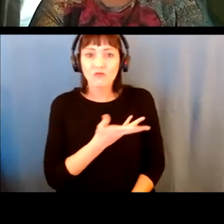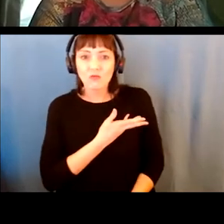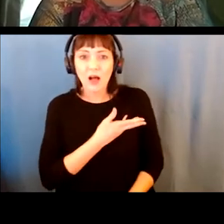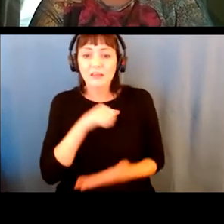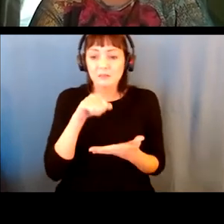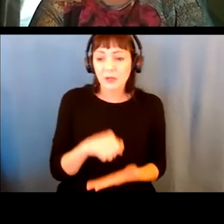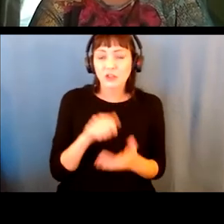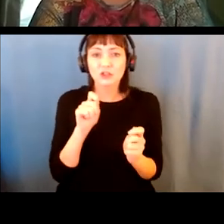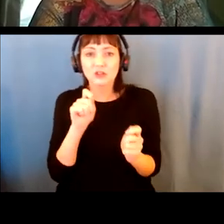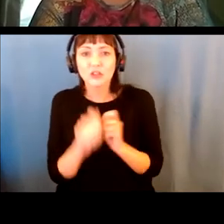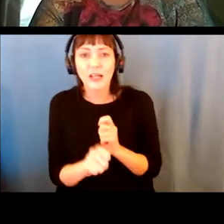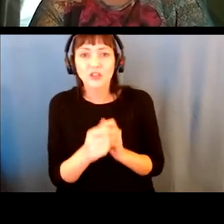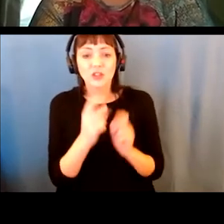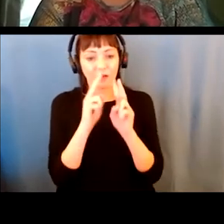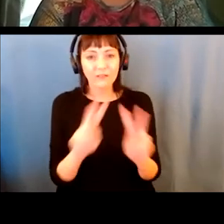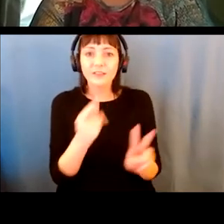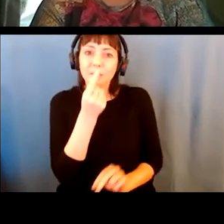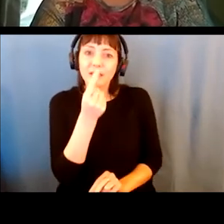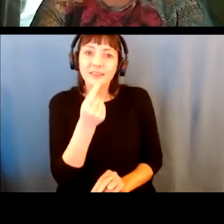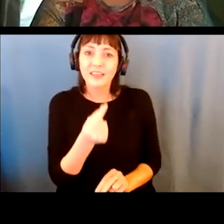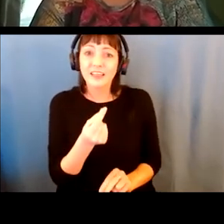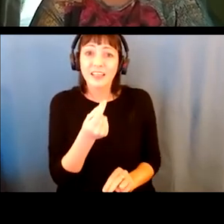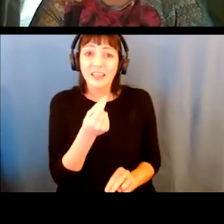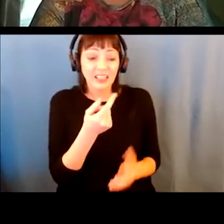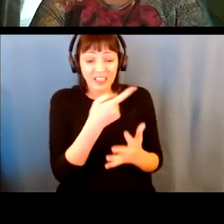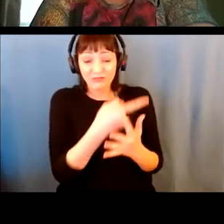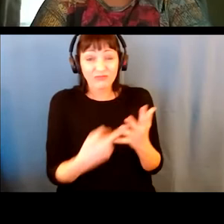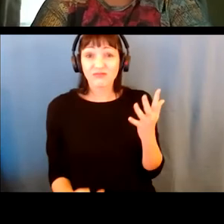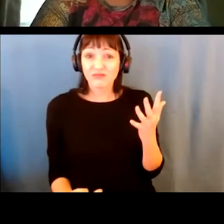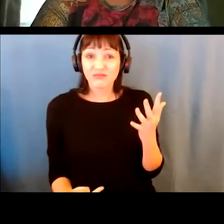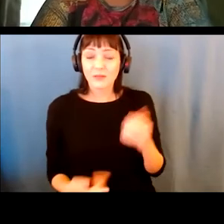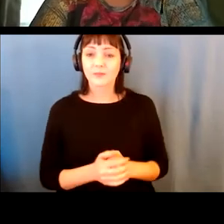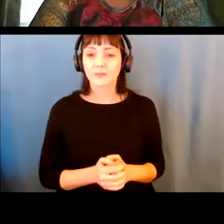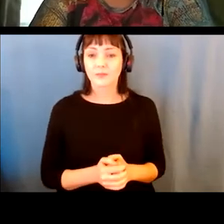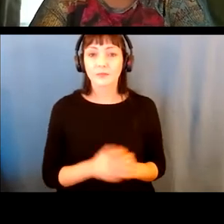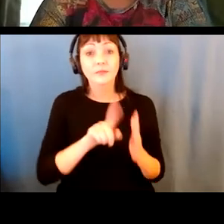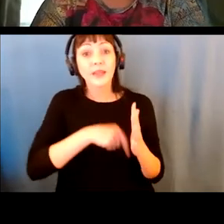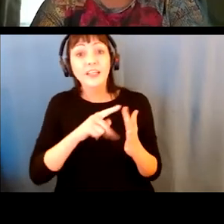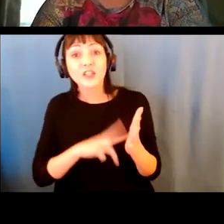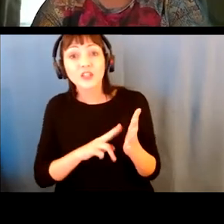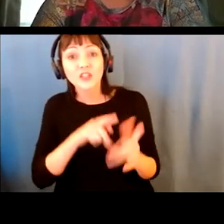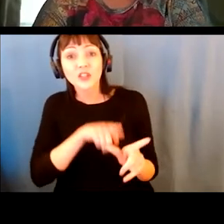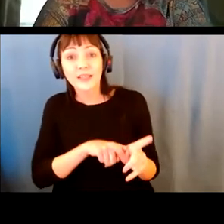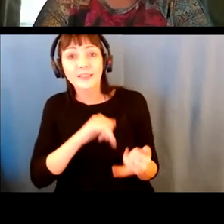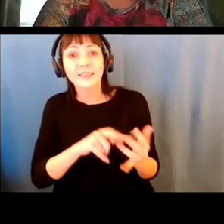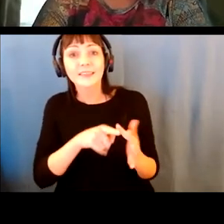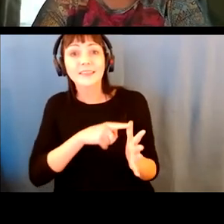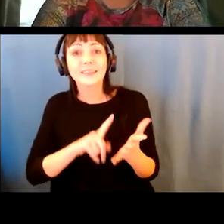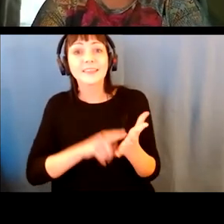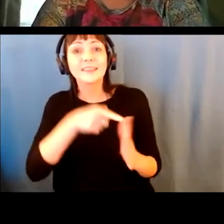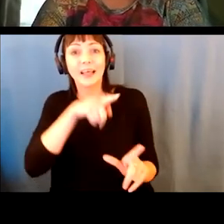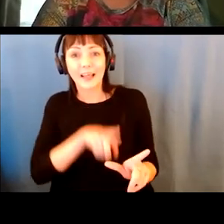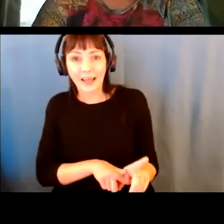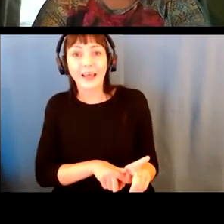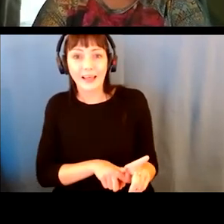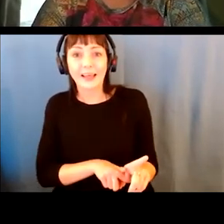change, visibility. It's all the usual tropes of change. Yeah. You know, Jenny Seeley, Chief Executive of Grey Eye, was on Front